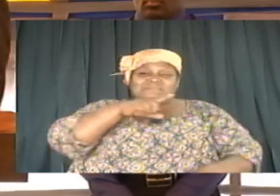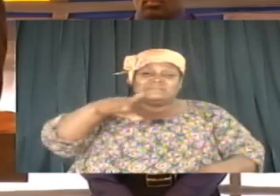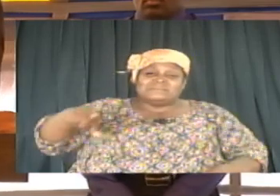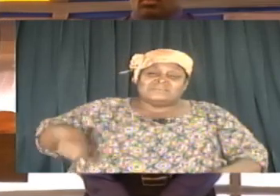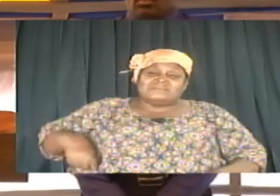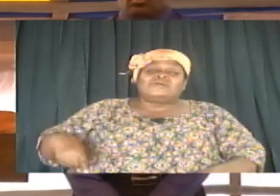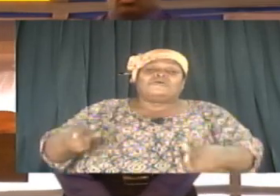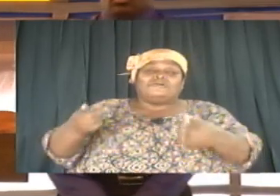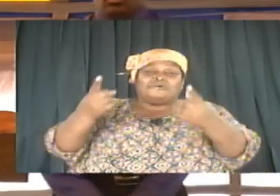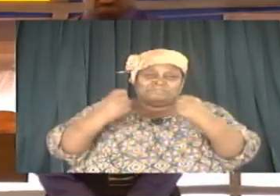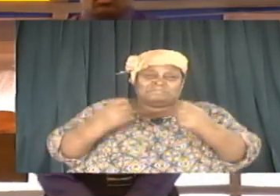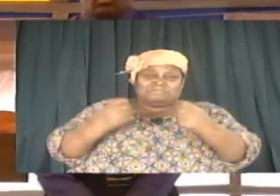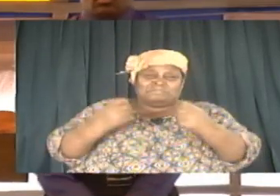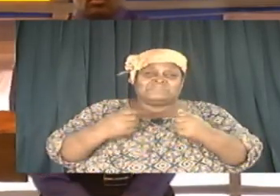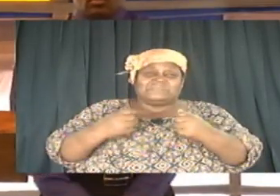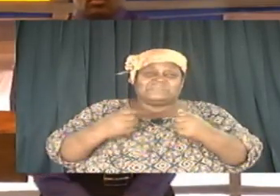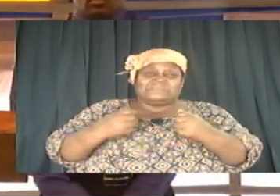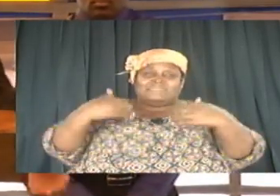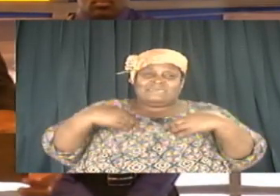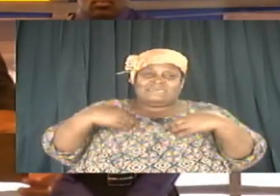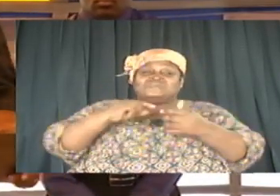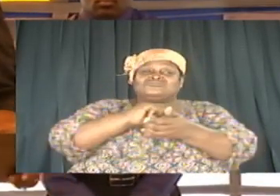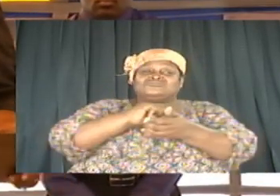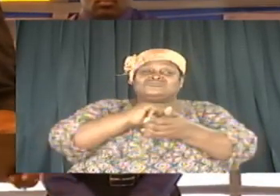It had its genesis